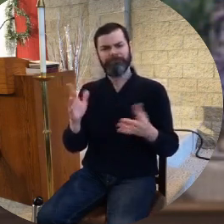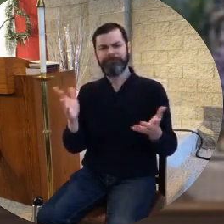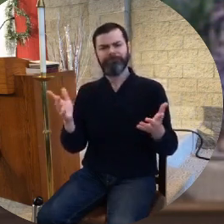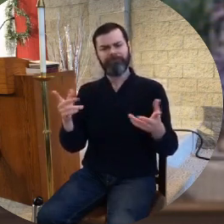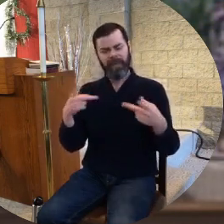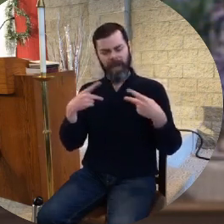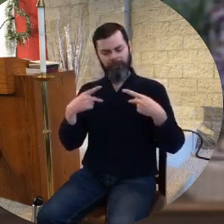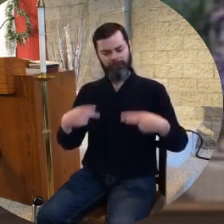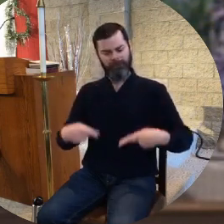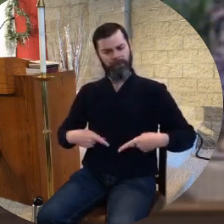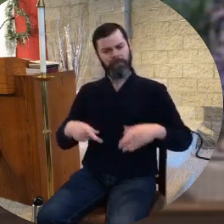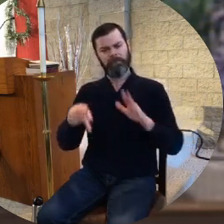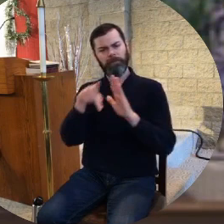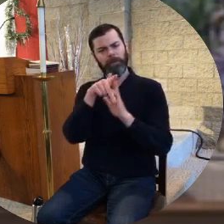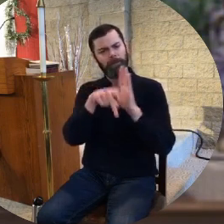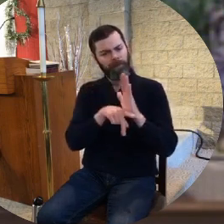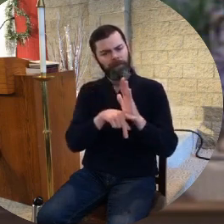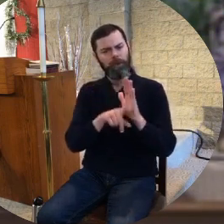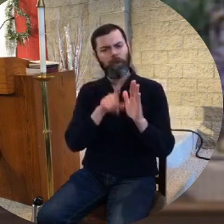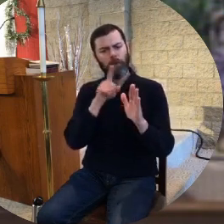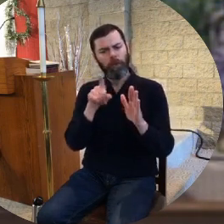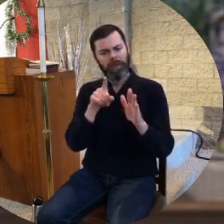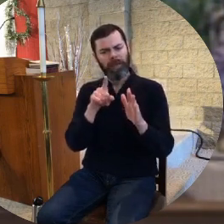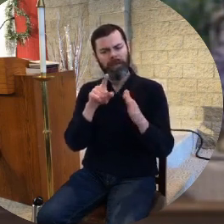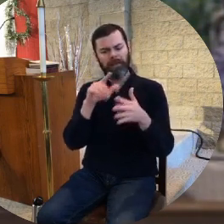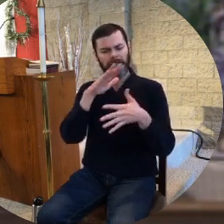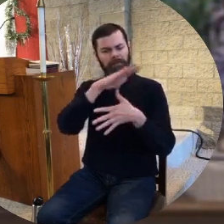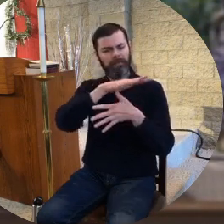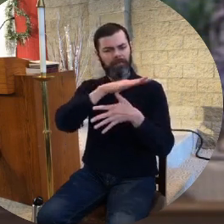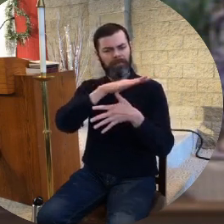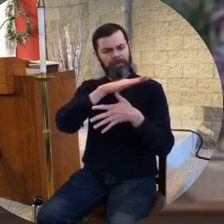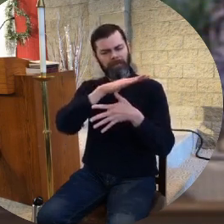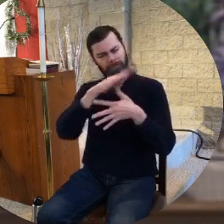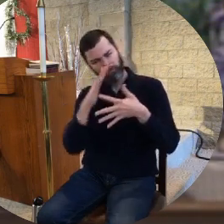principles. Less no longer means less.